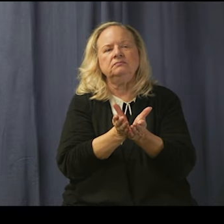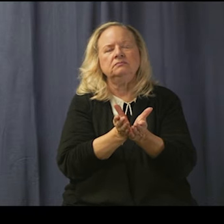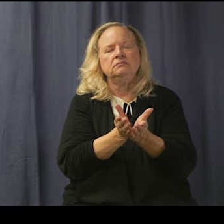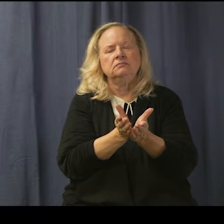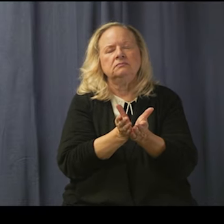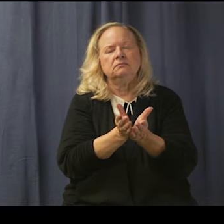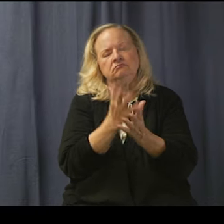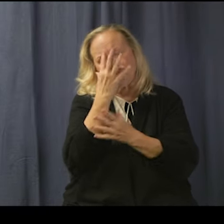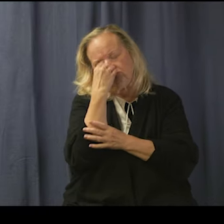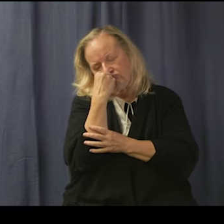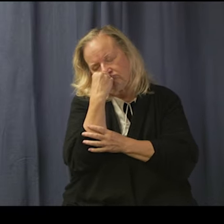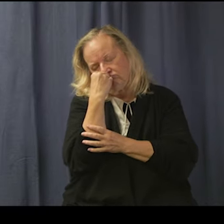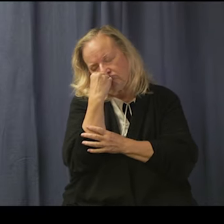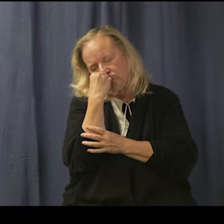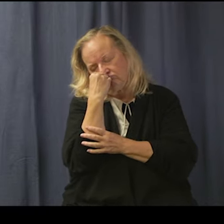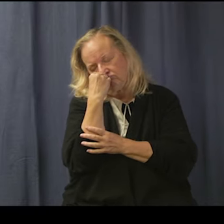was fast asleep. And then look, in Jonah 2:6, I went down to the bottom of the mountains. He's